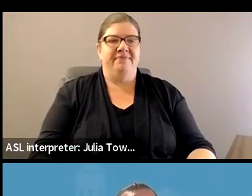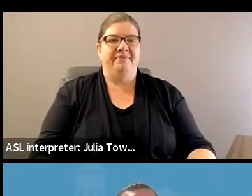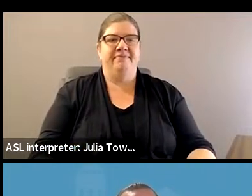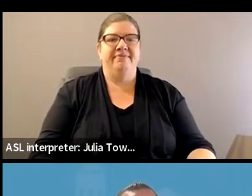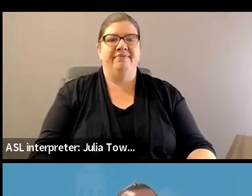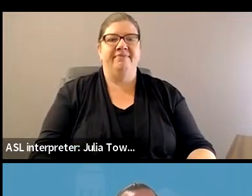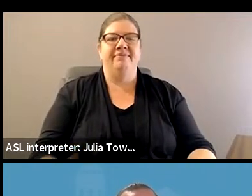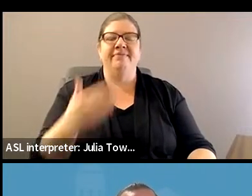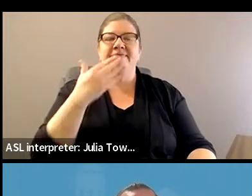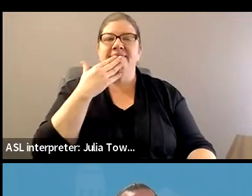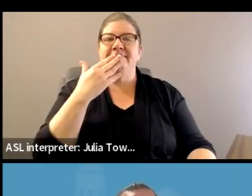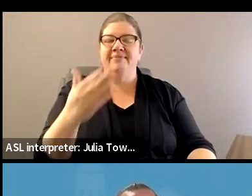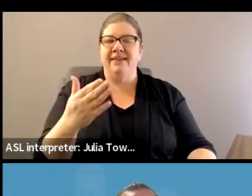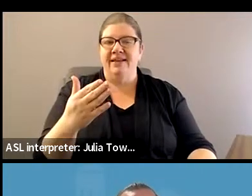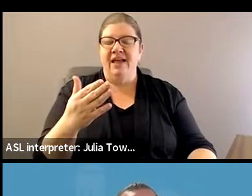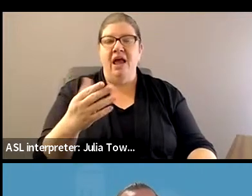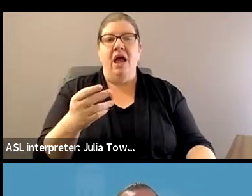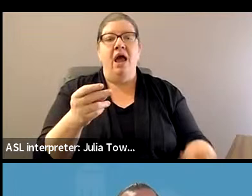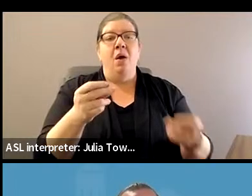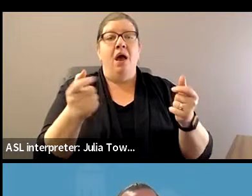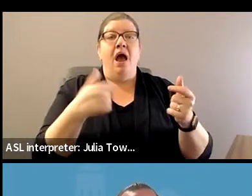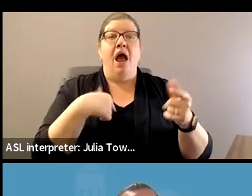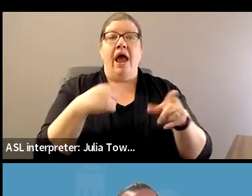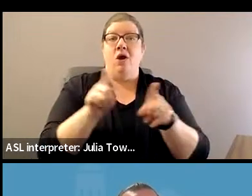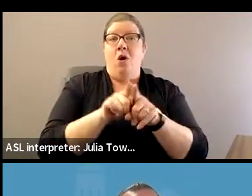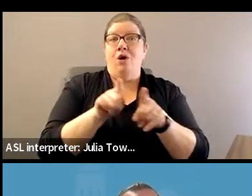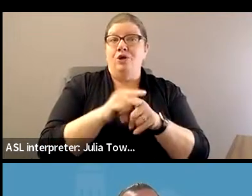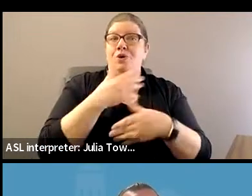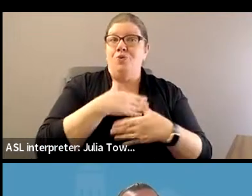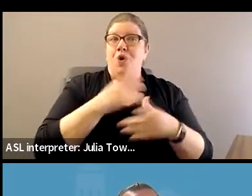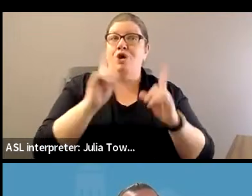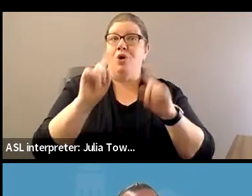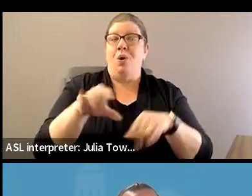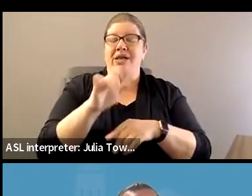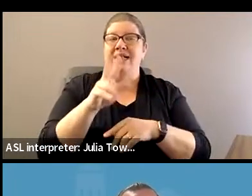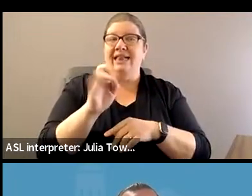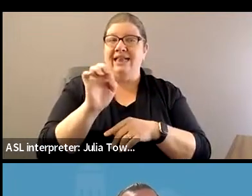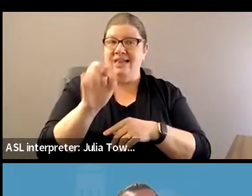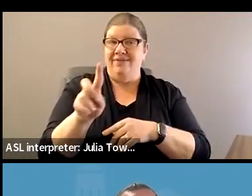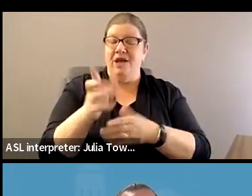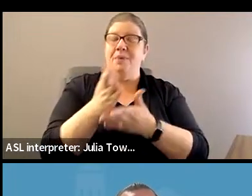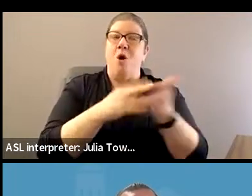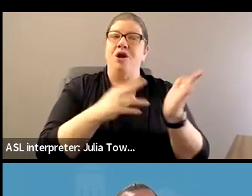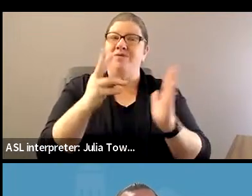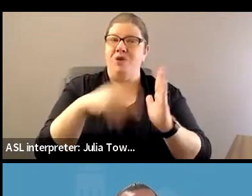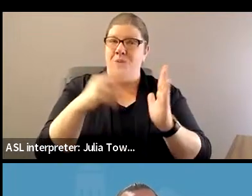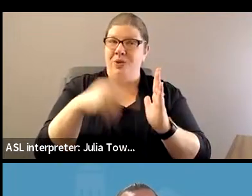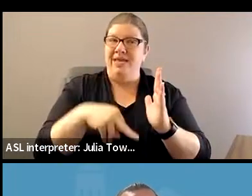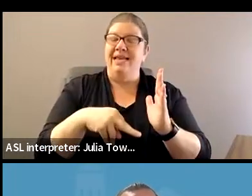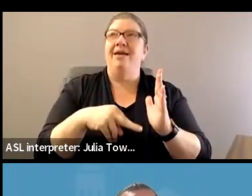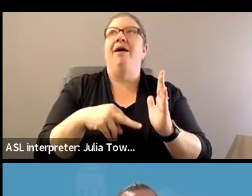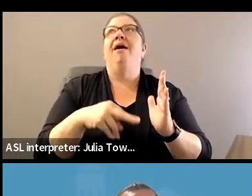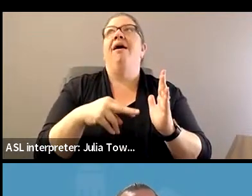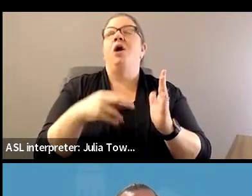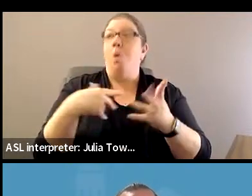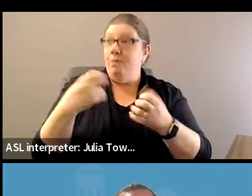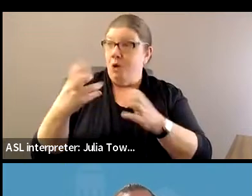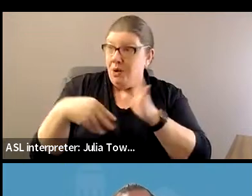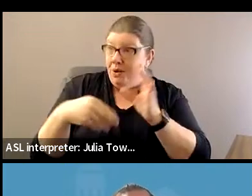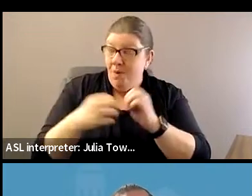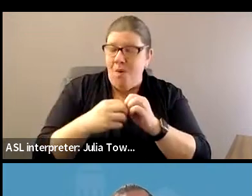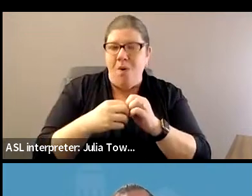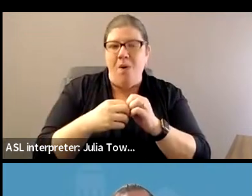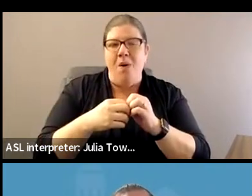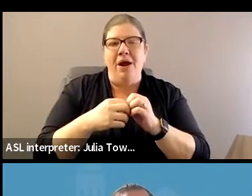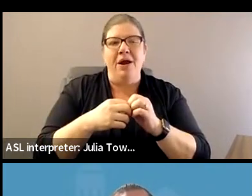Thank you. Well, I'll just conclude very quickly. I also enjoyed going to Cleveland and being a part of the read. I'm like, oh, do you want me to read more?